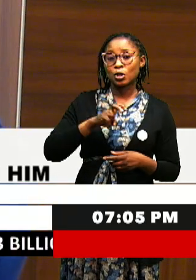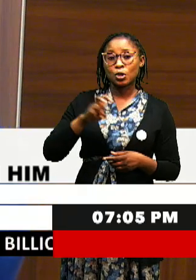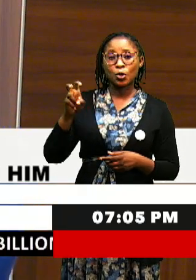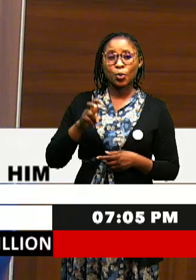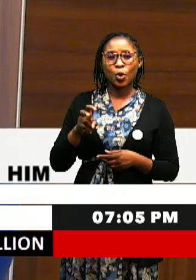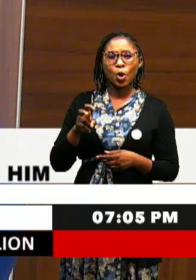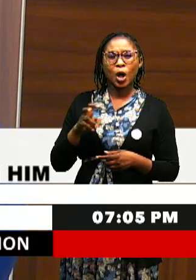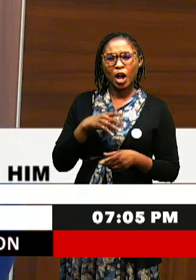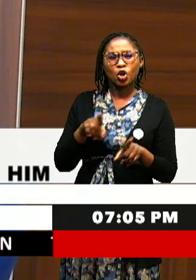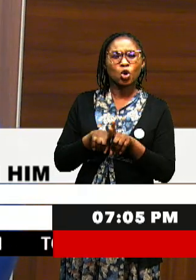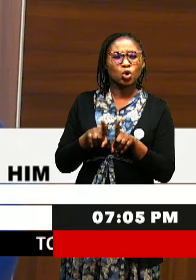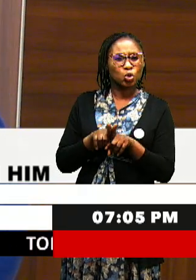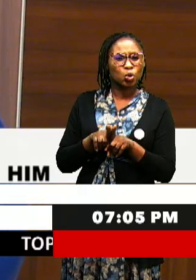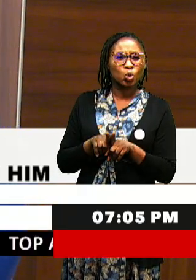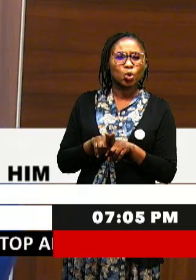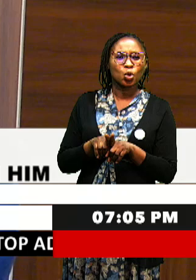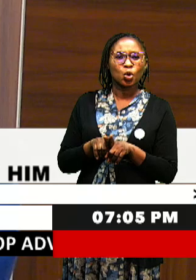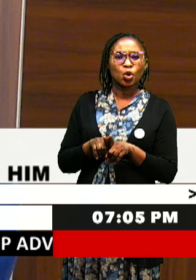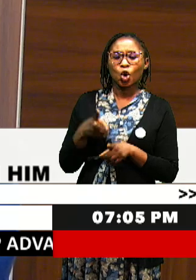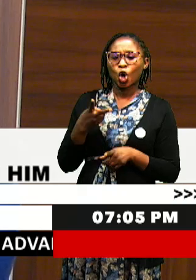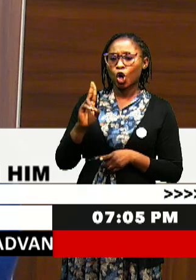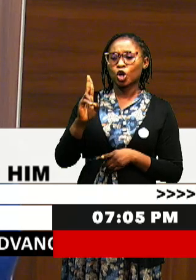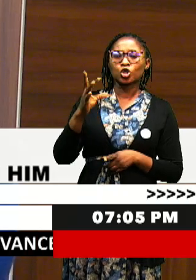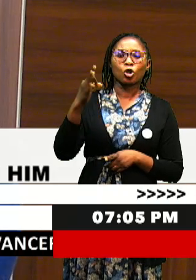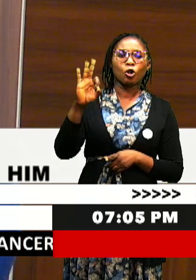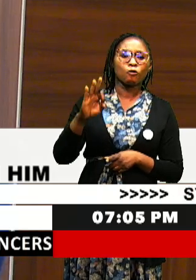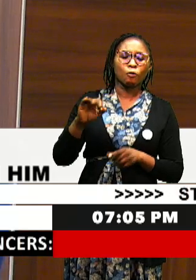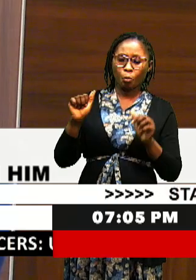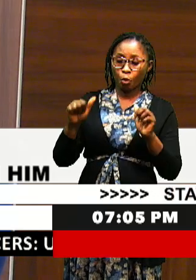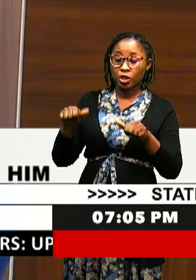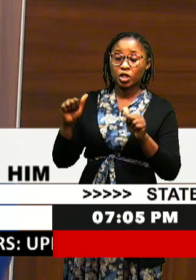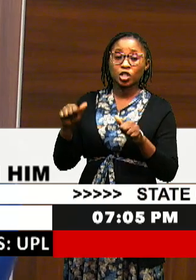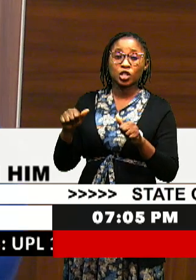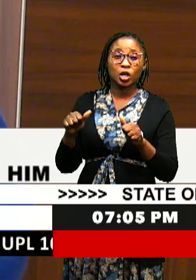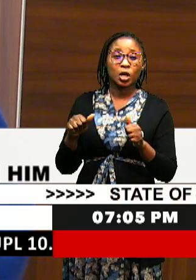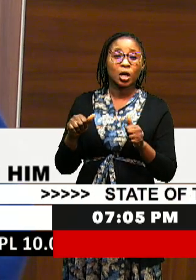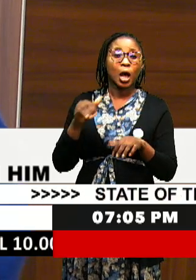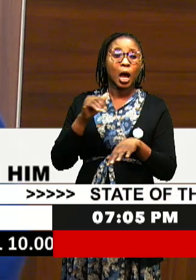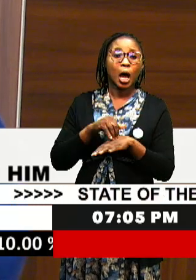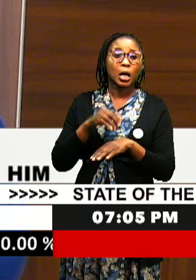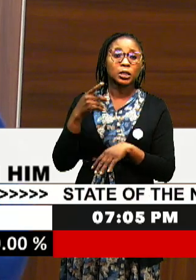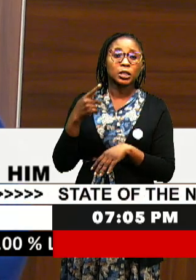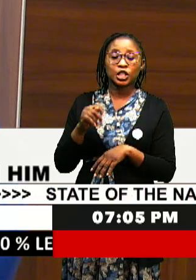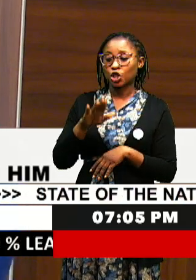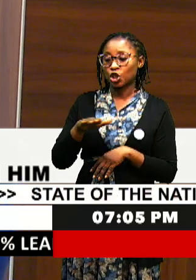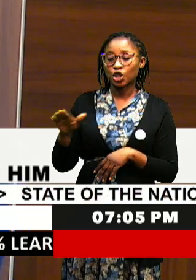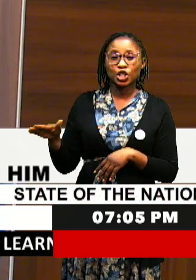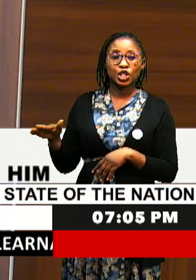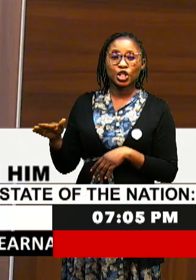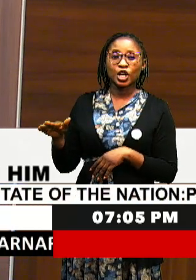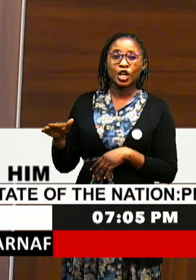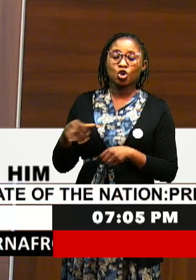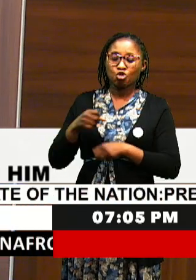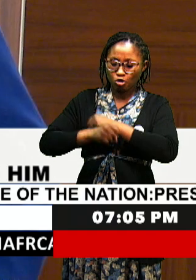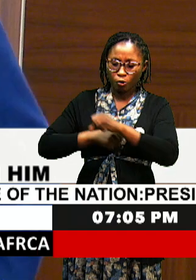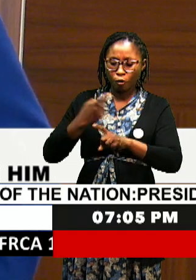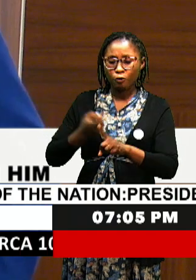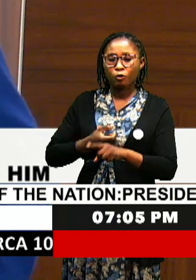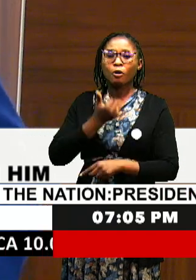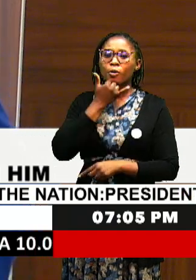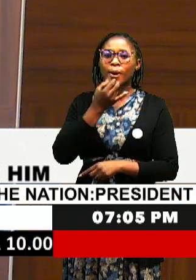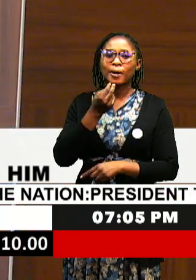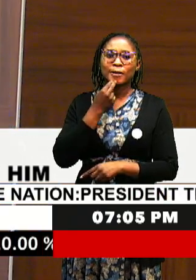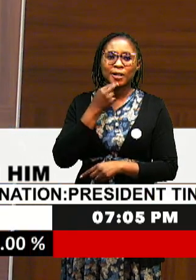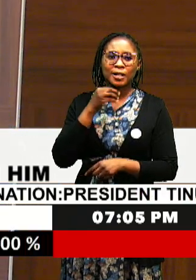but also cuts off the potential of the children who suffer from malnutrition.